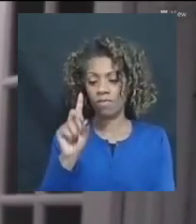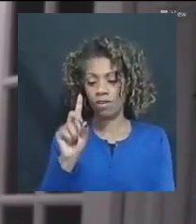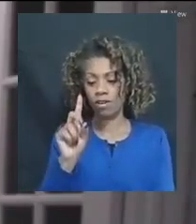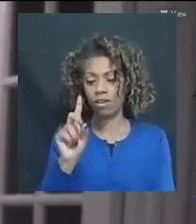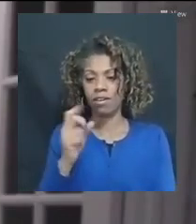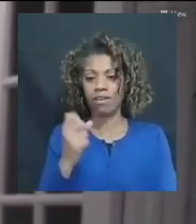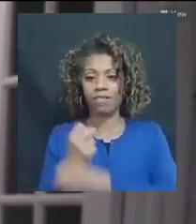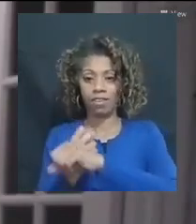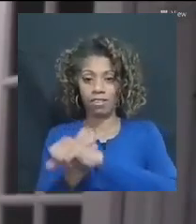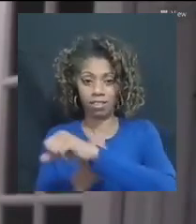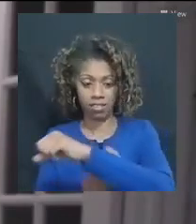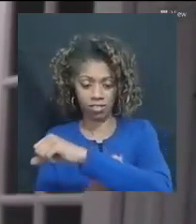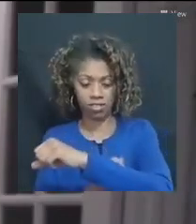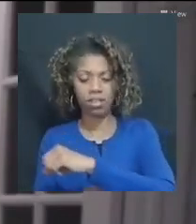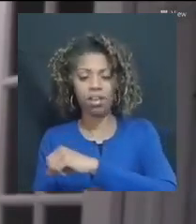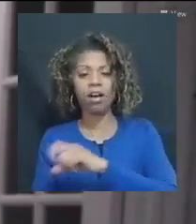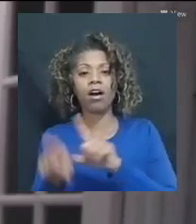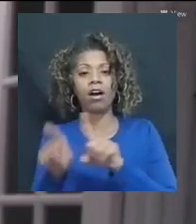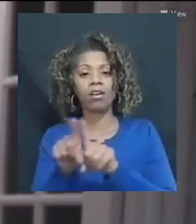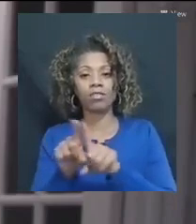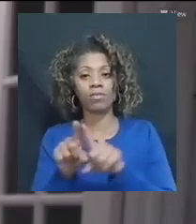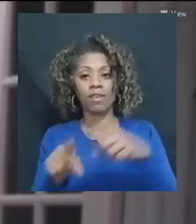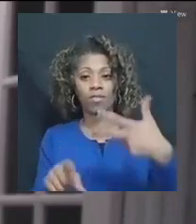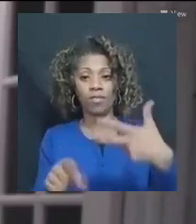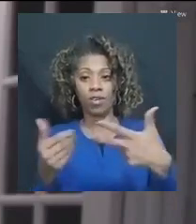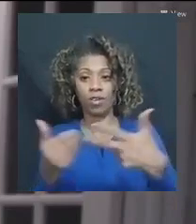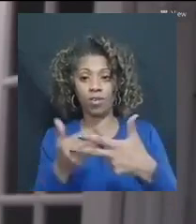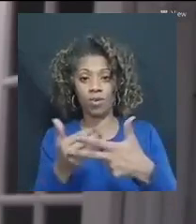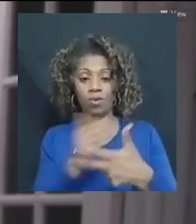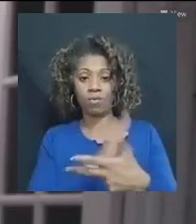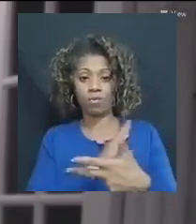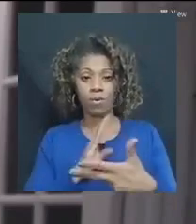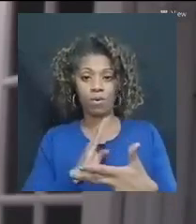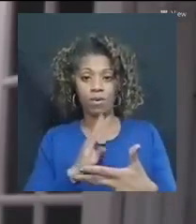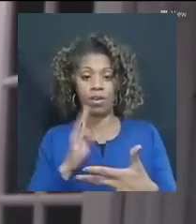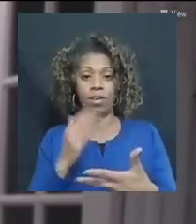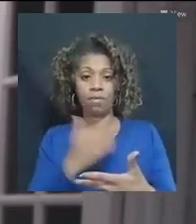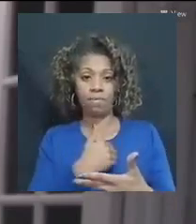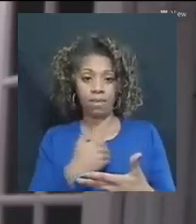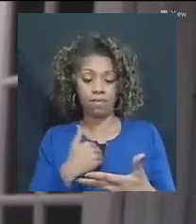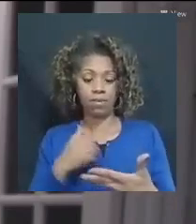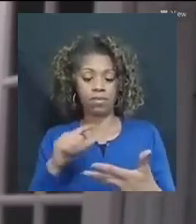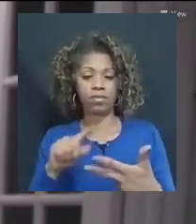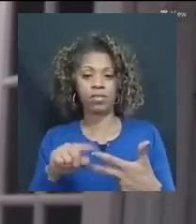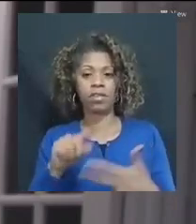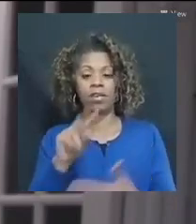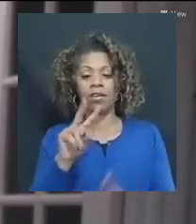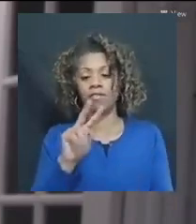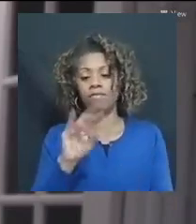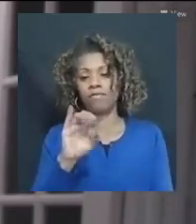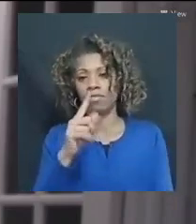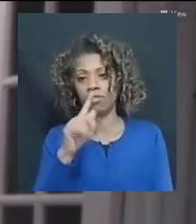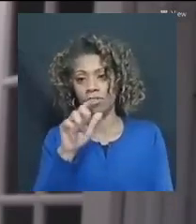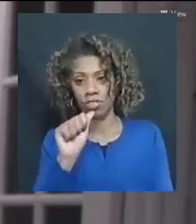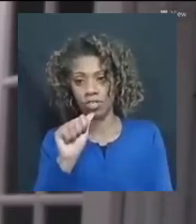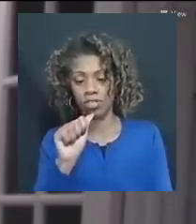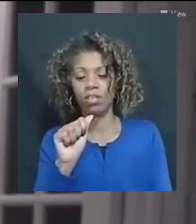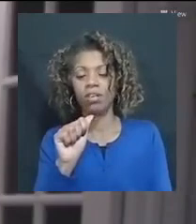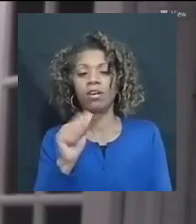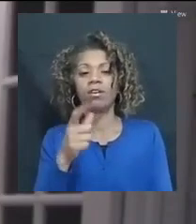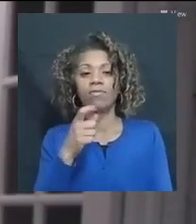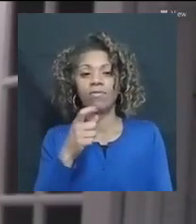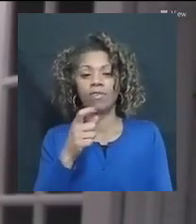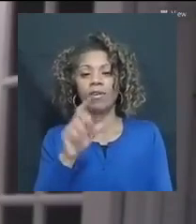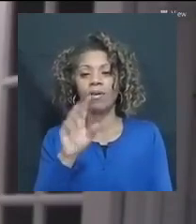we're gathering today. Anusha Ali Khan from Wikimedia Foundation, Virginia McMullen from the International Budget Partnership, and Daphne Moore